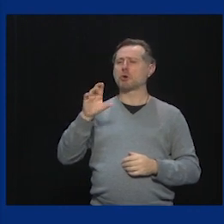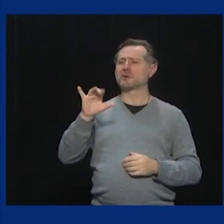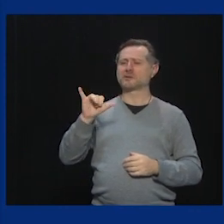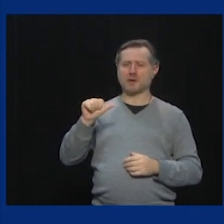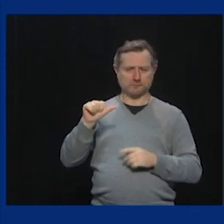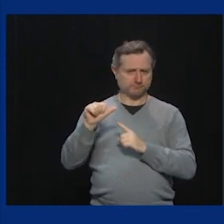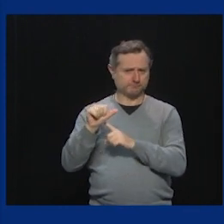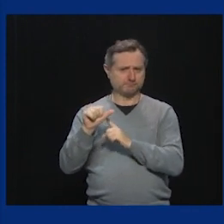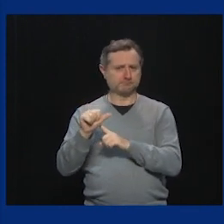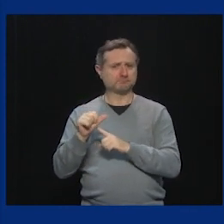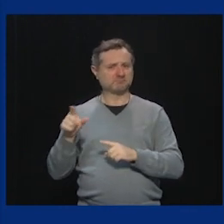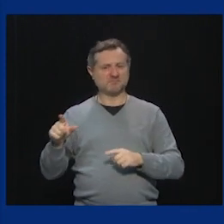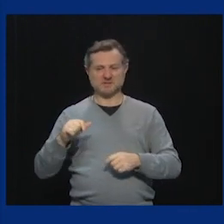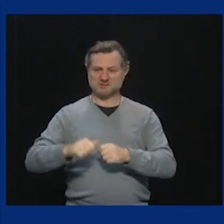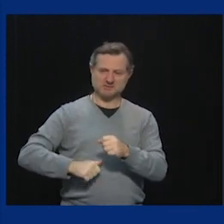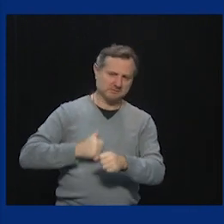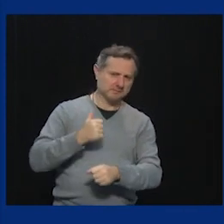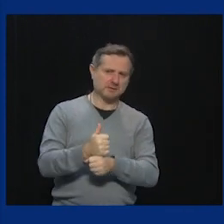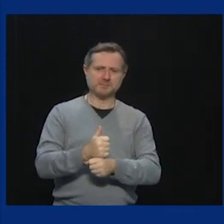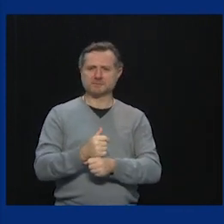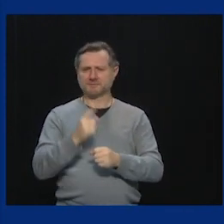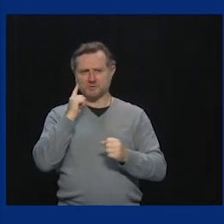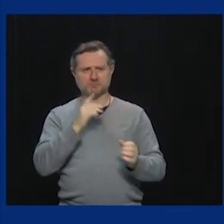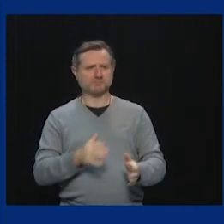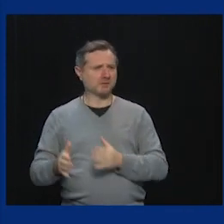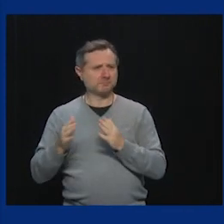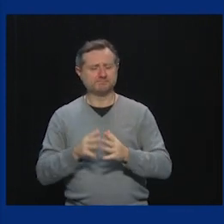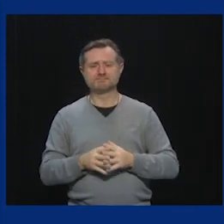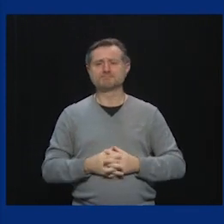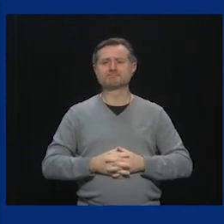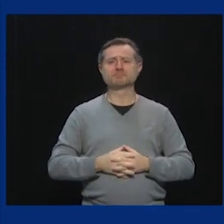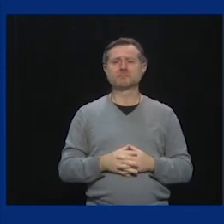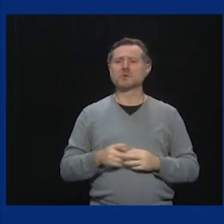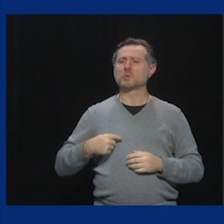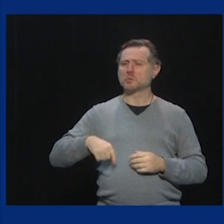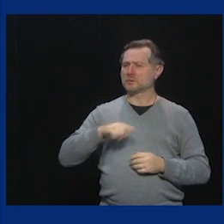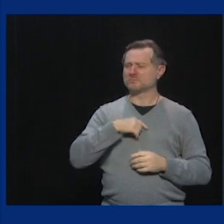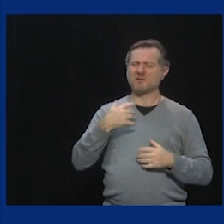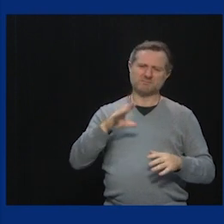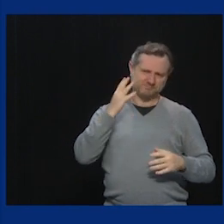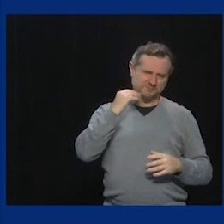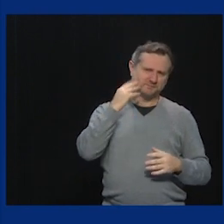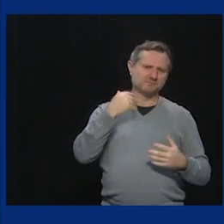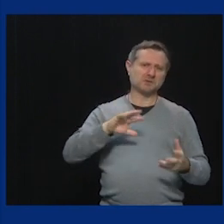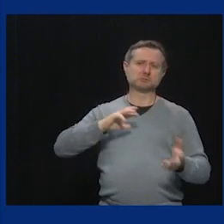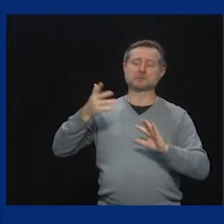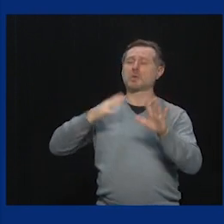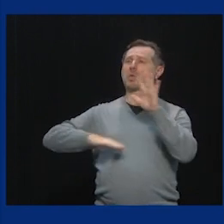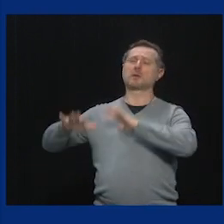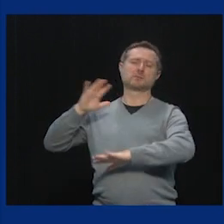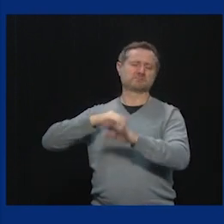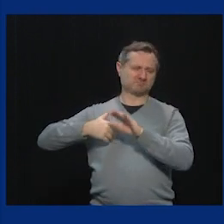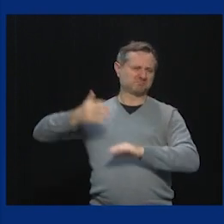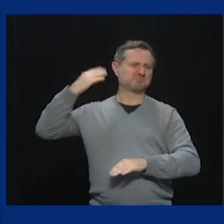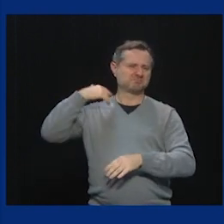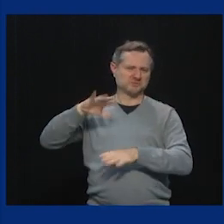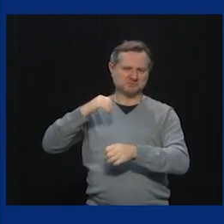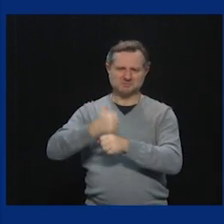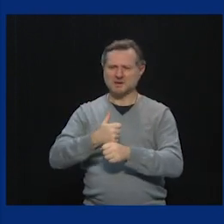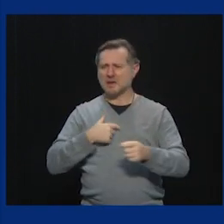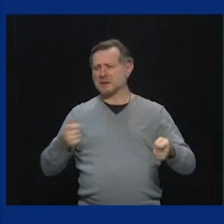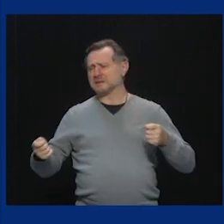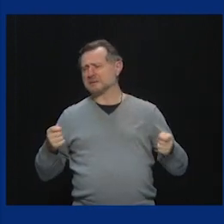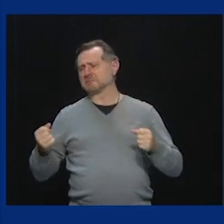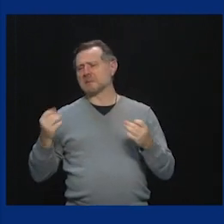mean, we knew what we need to do. We've been through crises before. I've set up operations centers to deal with all kinds of crises